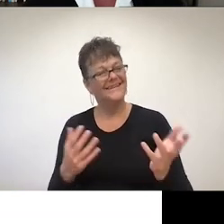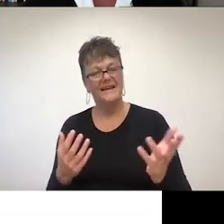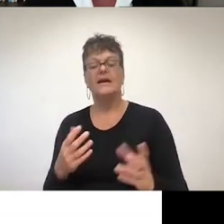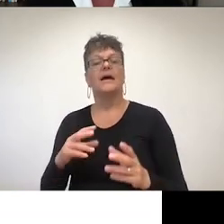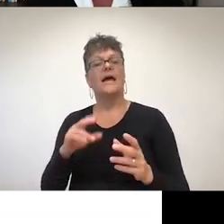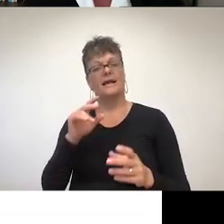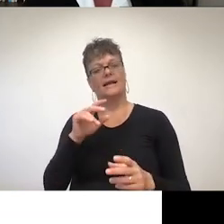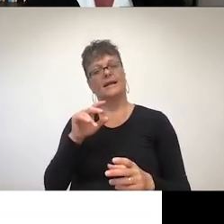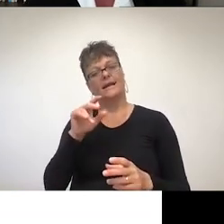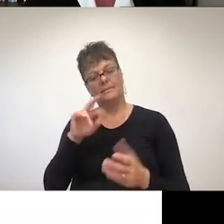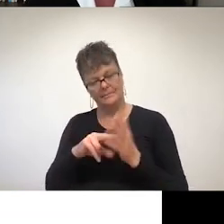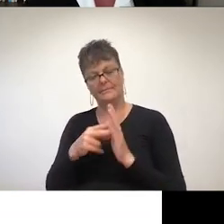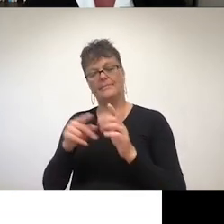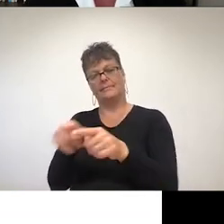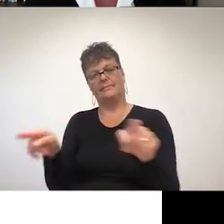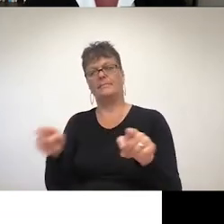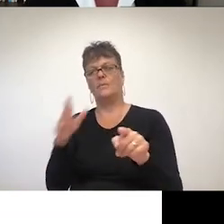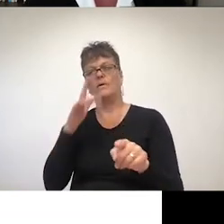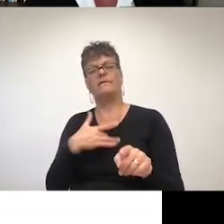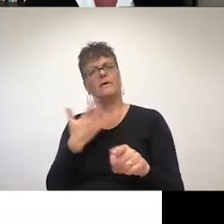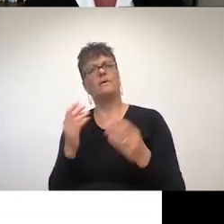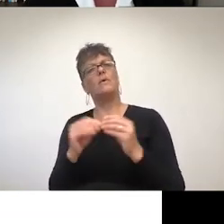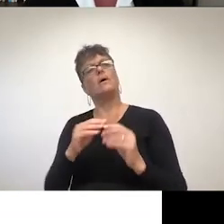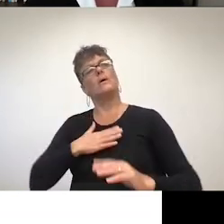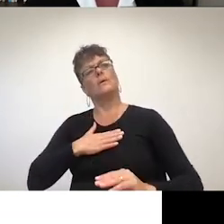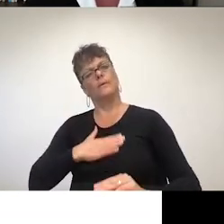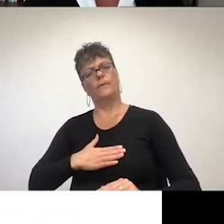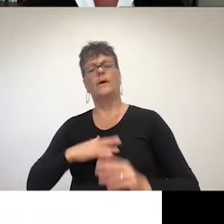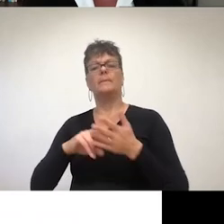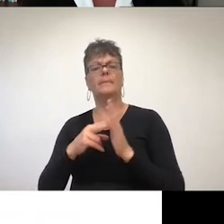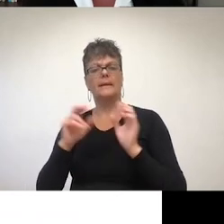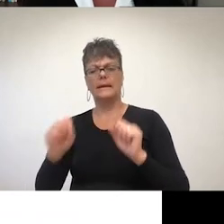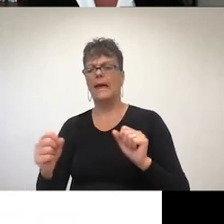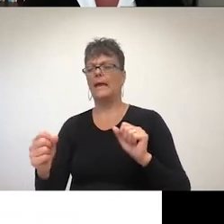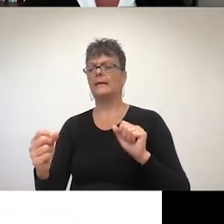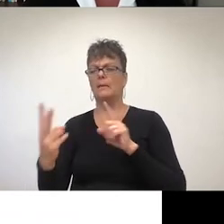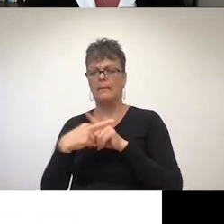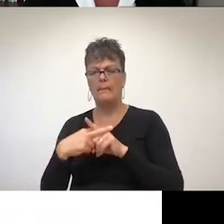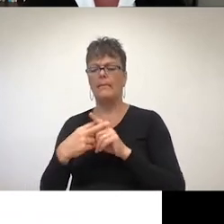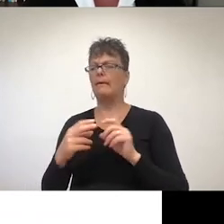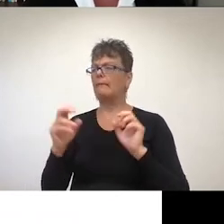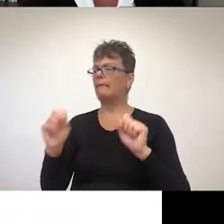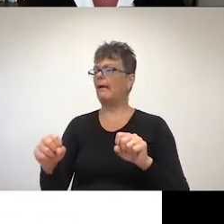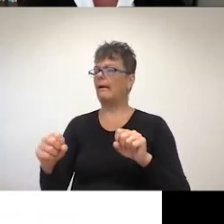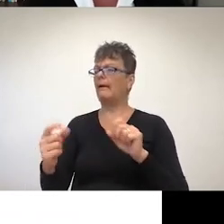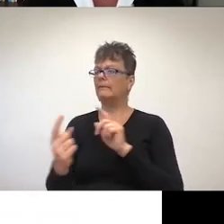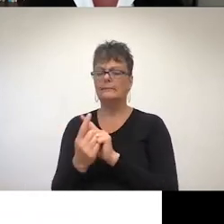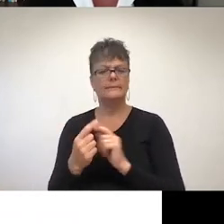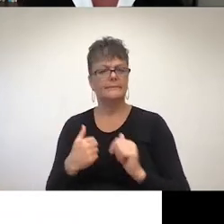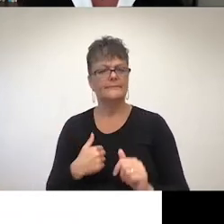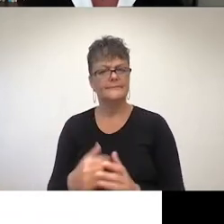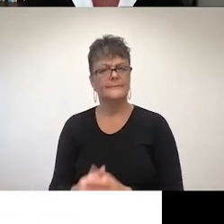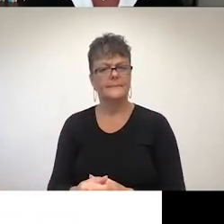in office hours. Let's make this a normal thing. Let's message. I was giving this point to a group of faculty